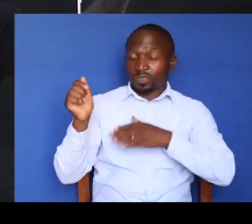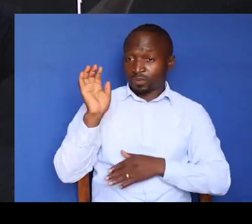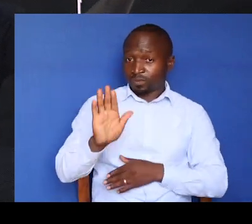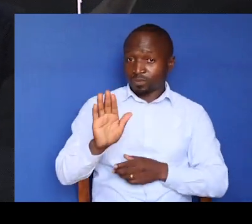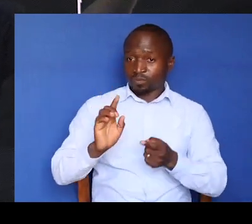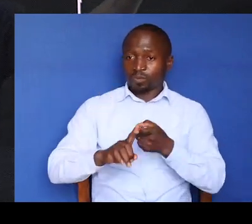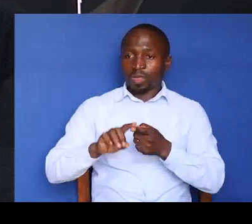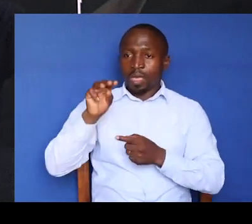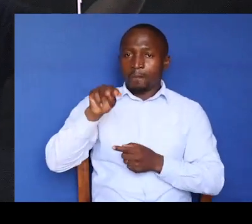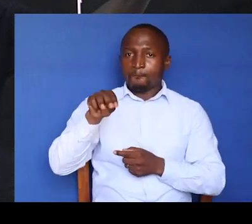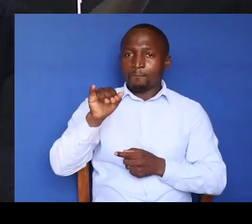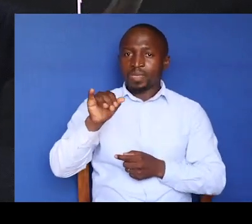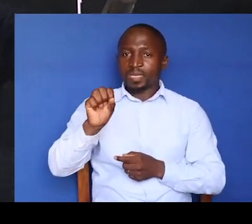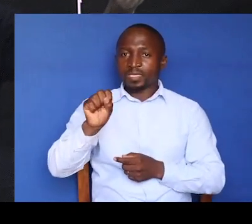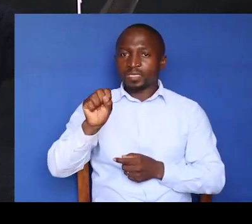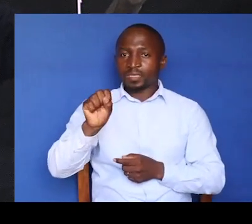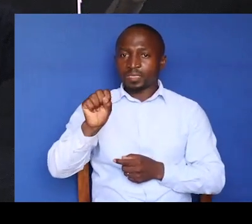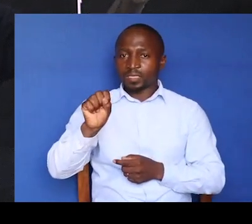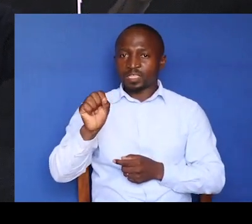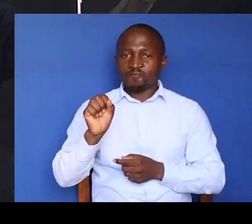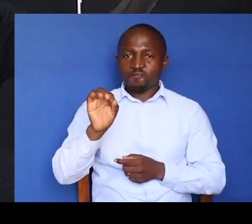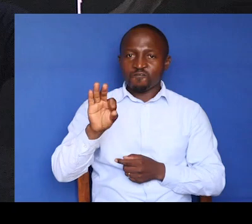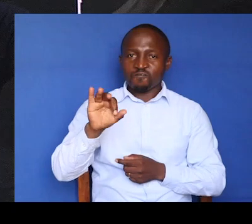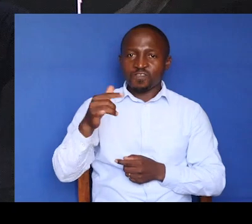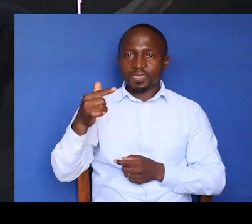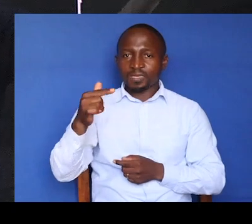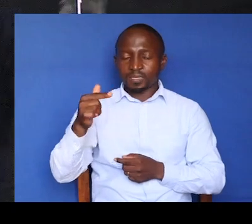it as a Mississippi stream.